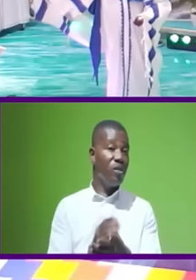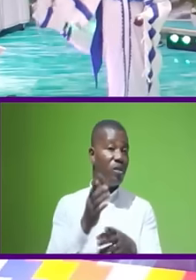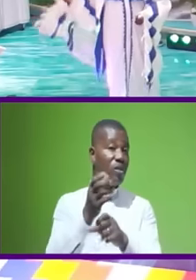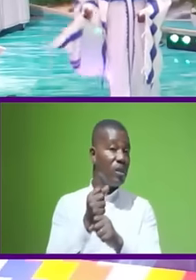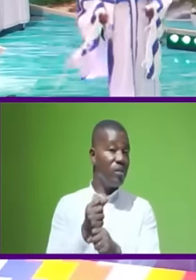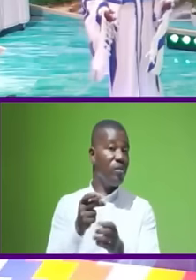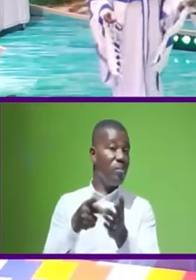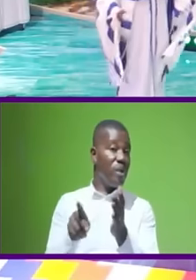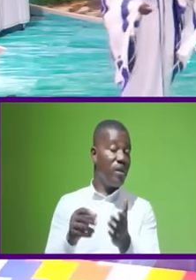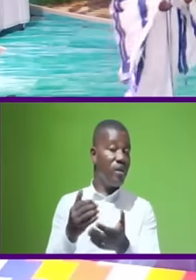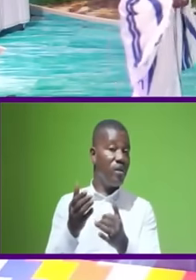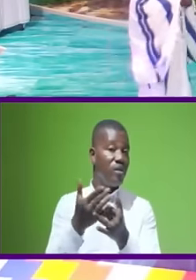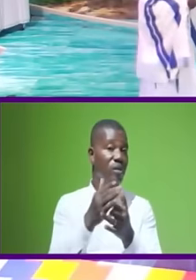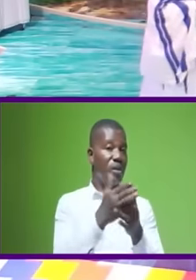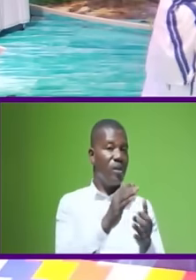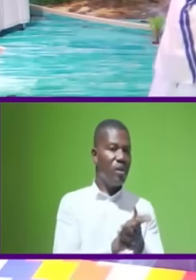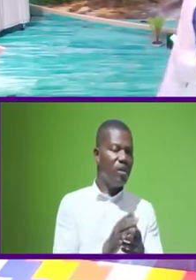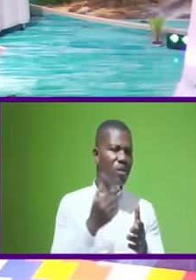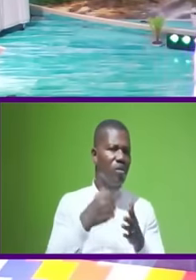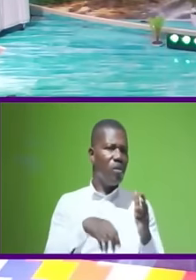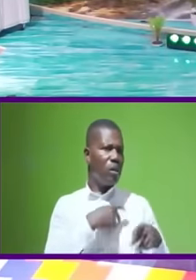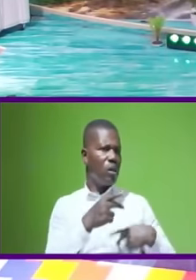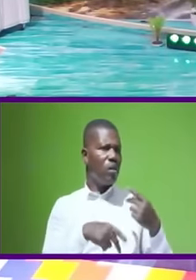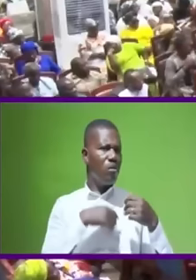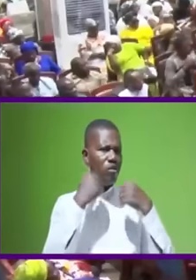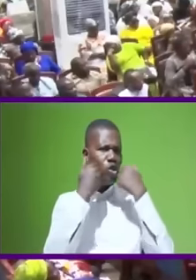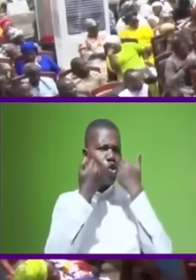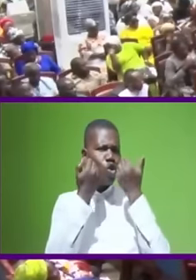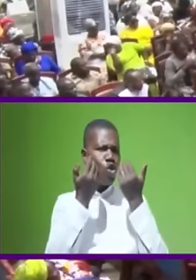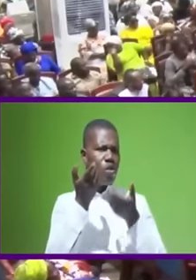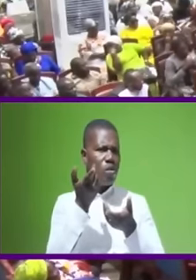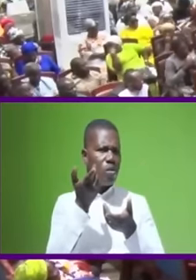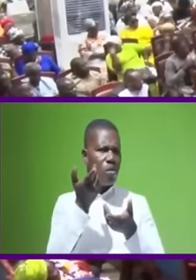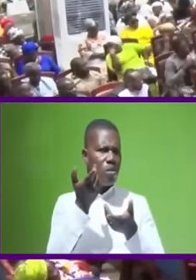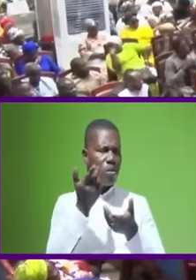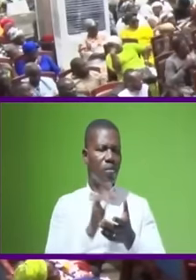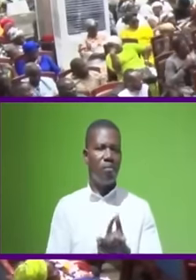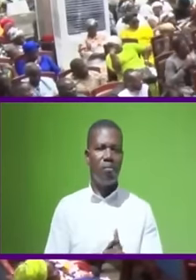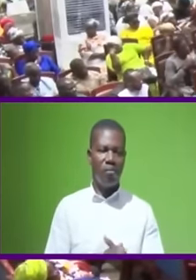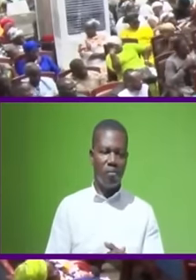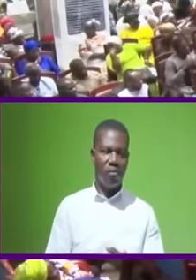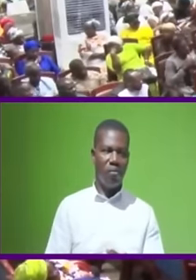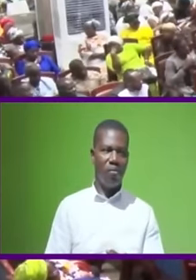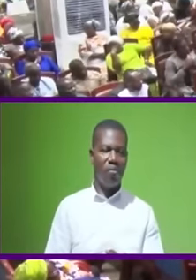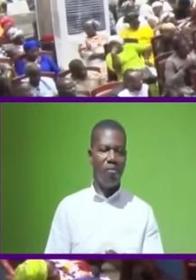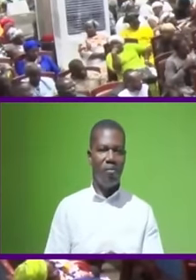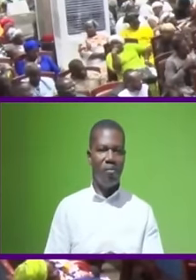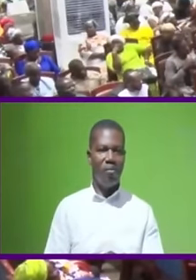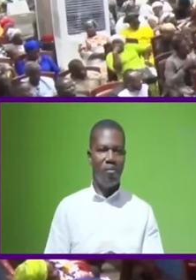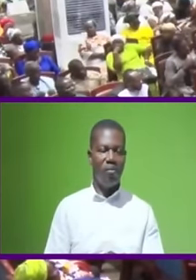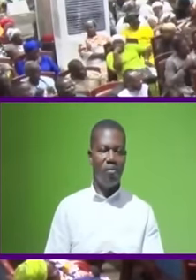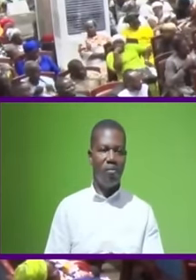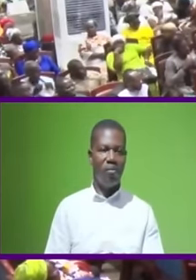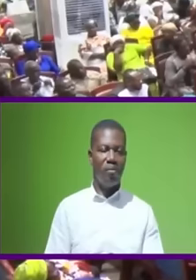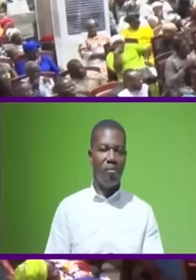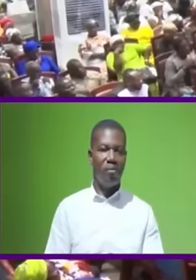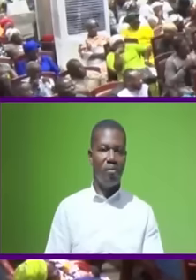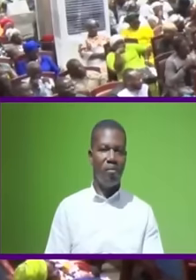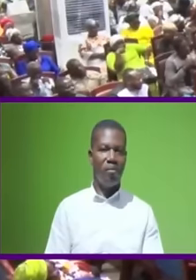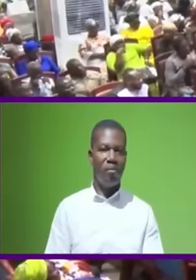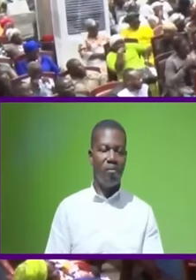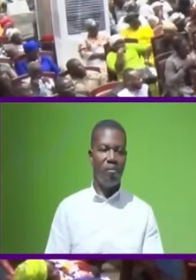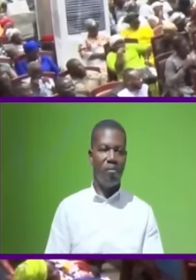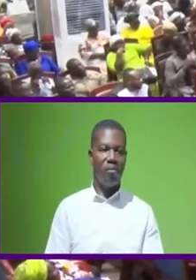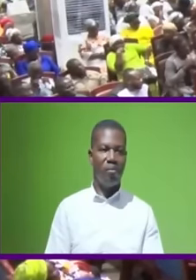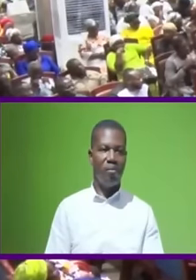So let me ask you, the one who sold the land and provided the money, did he also go for a portion of the monies